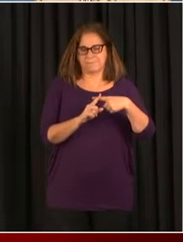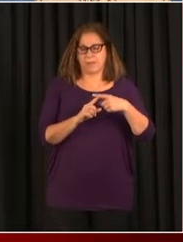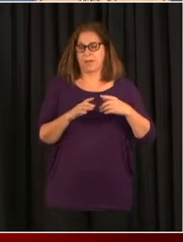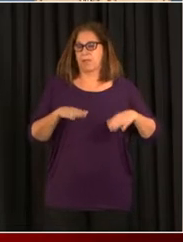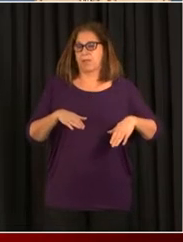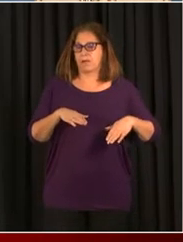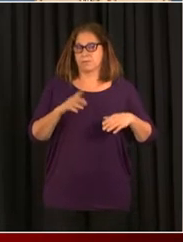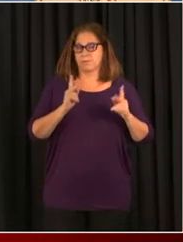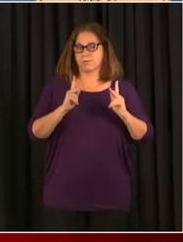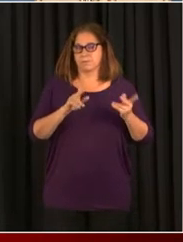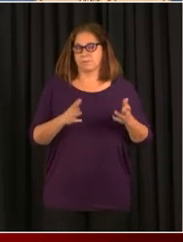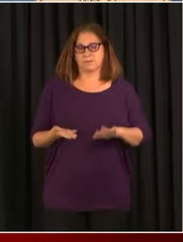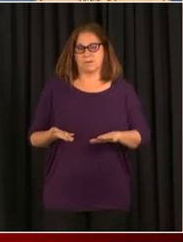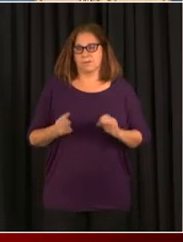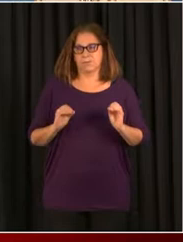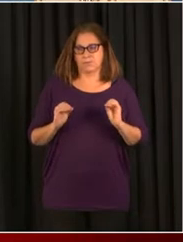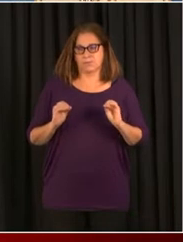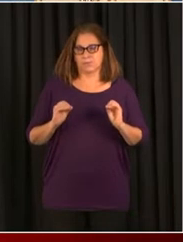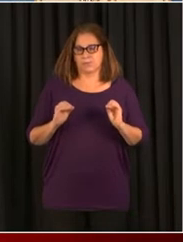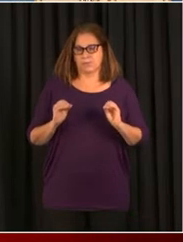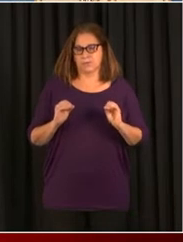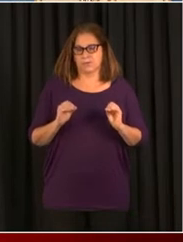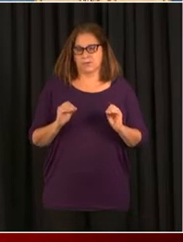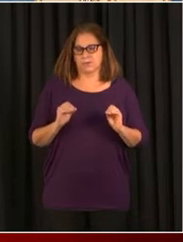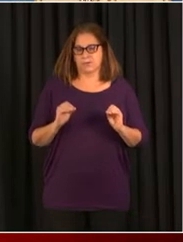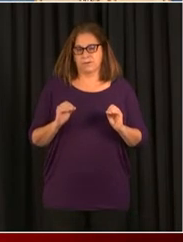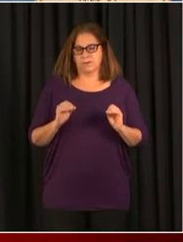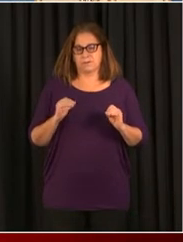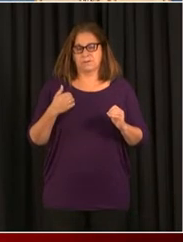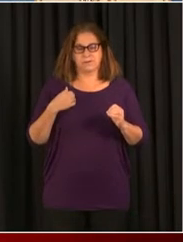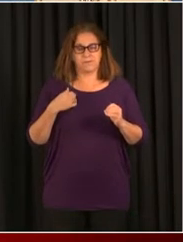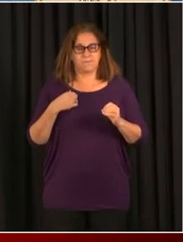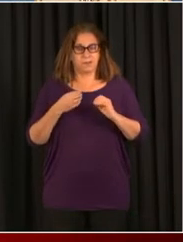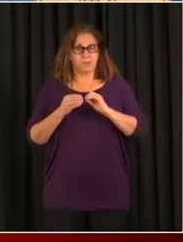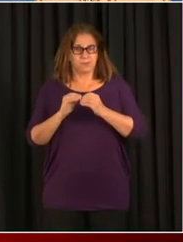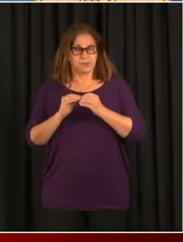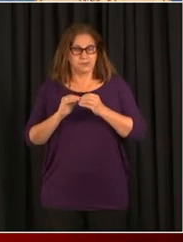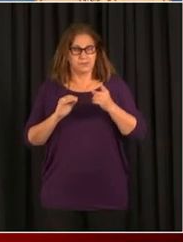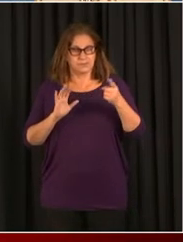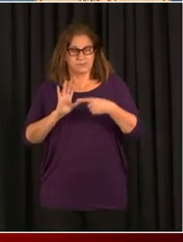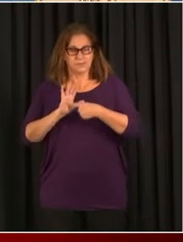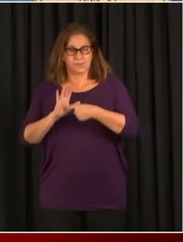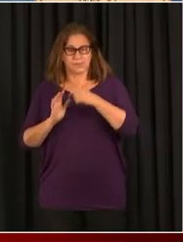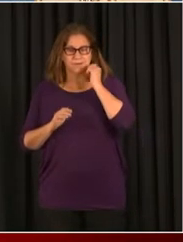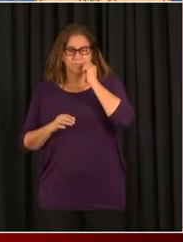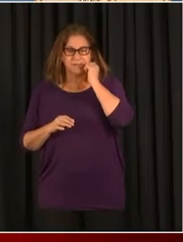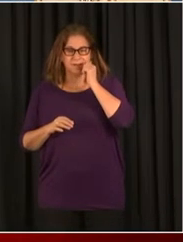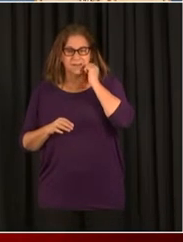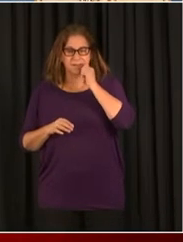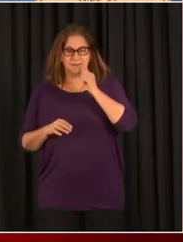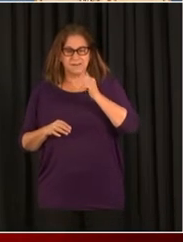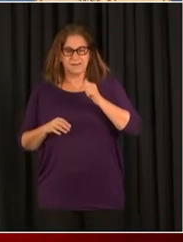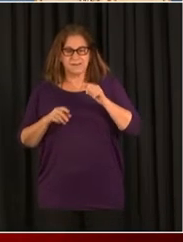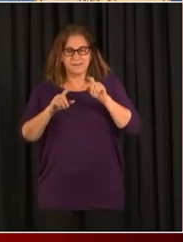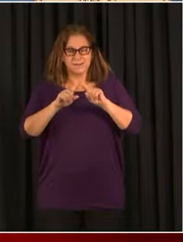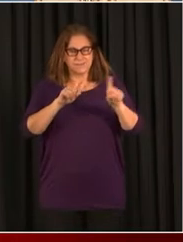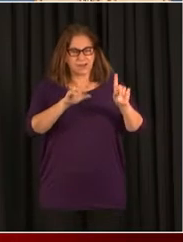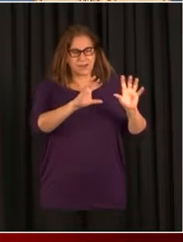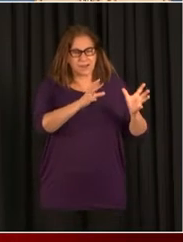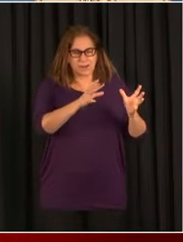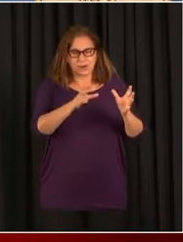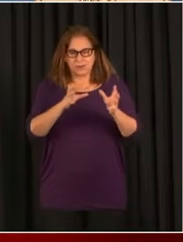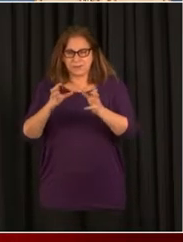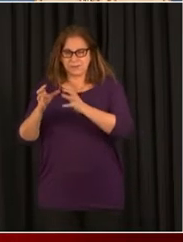day, the numbers in the categories of metrics that we follow to show how district residents